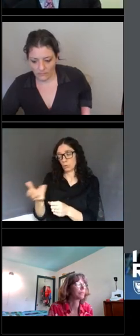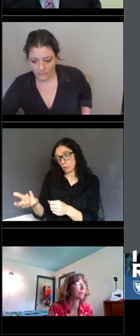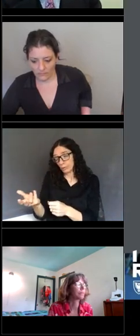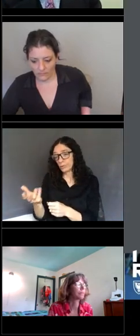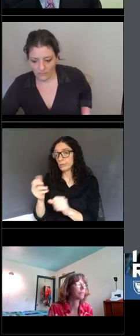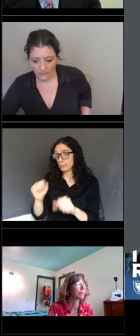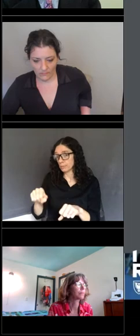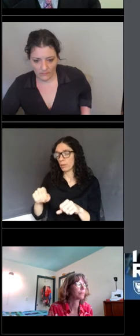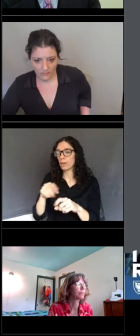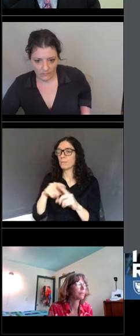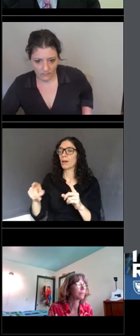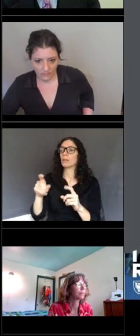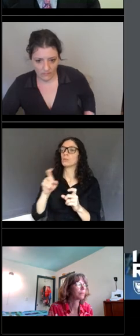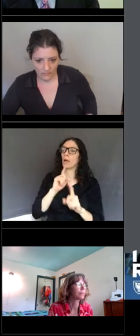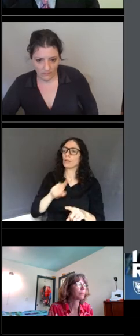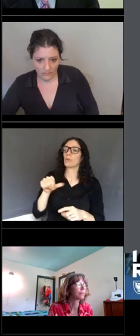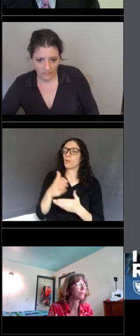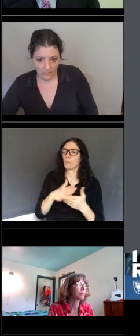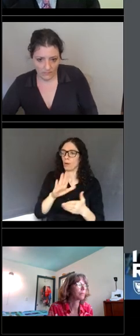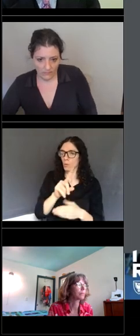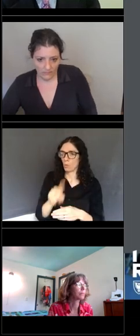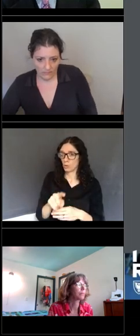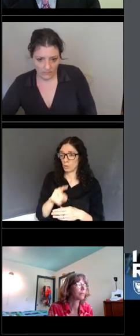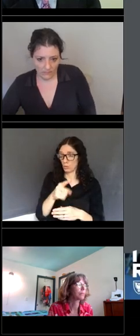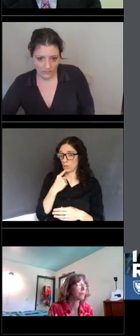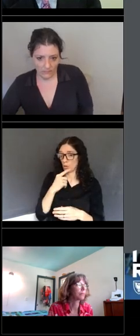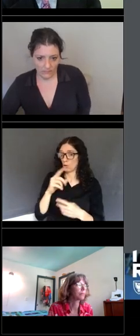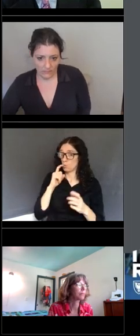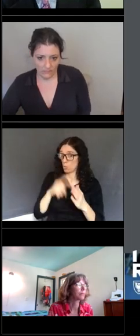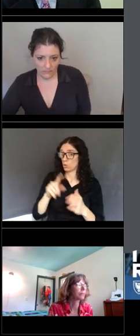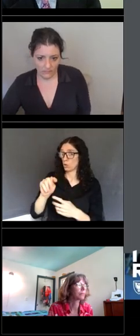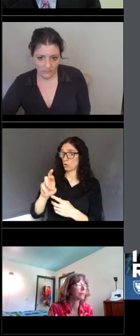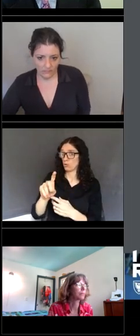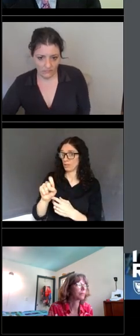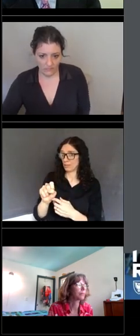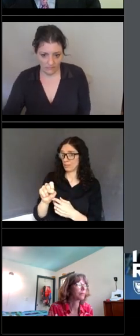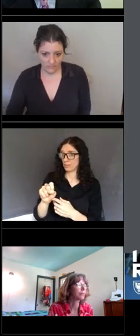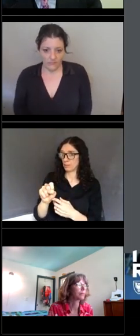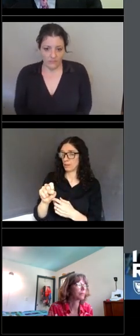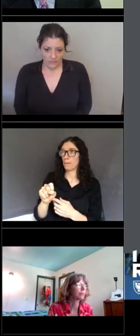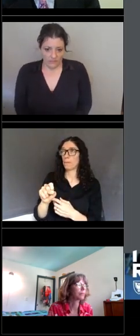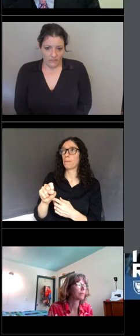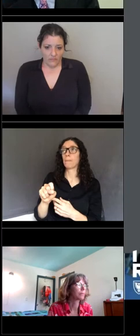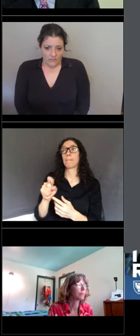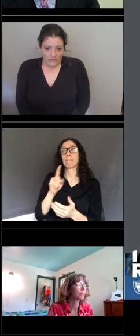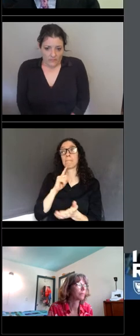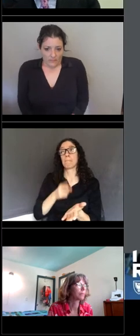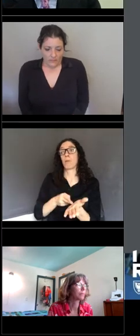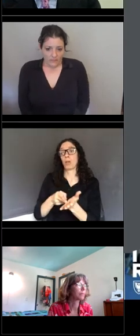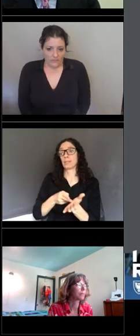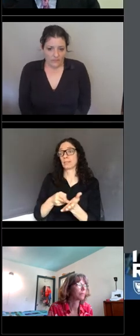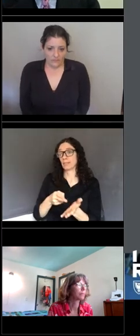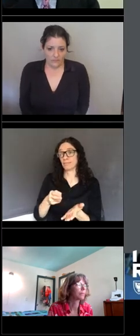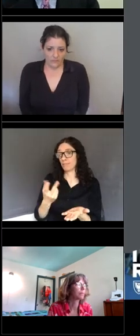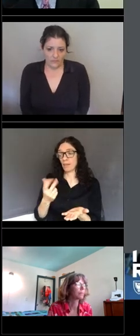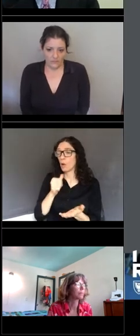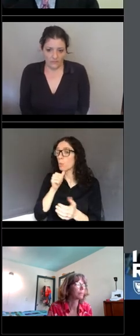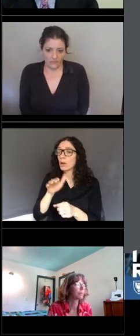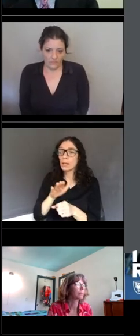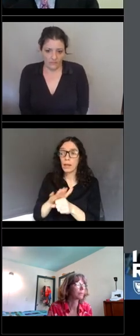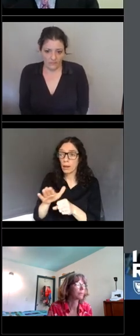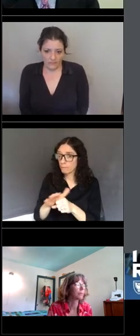To answer the other part of your question, if there was trends that were noticed, in all honesty, no, there just weren't enough actions across the